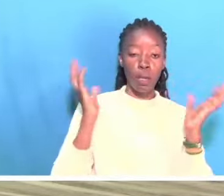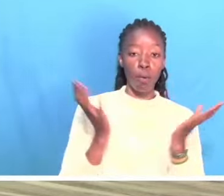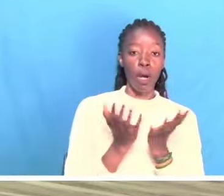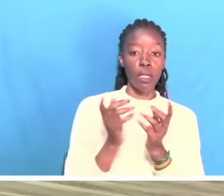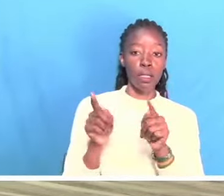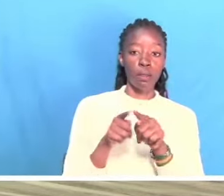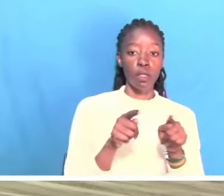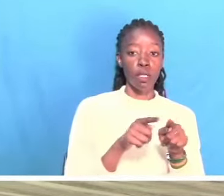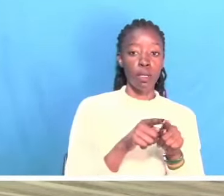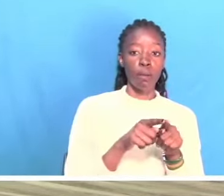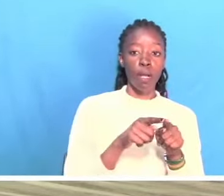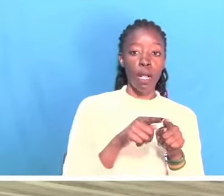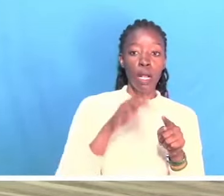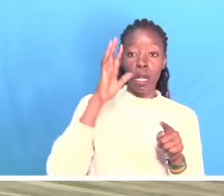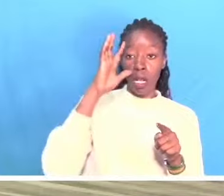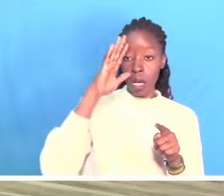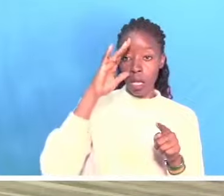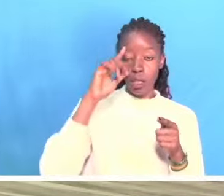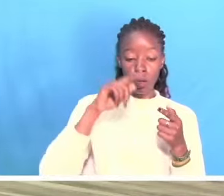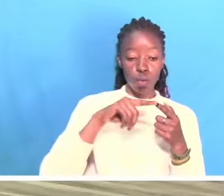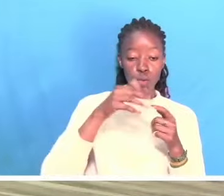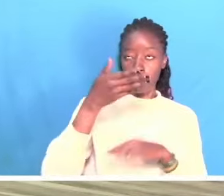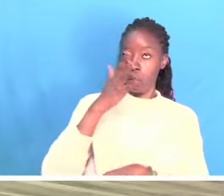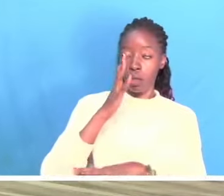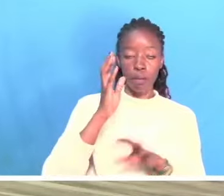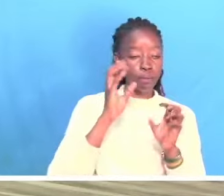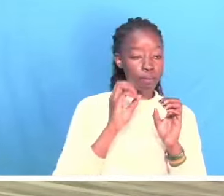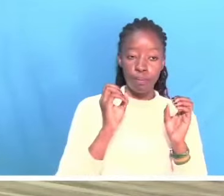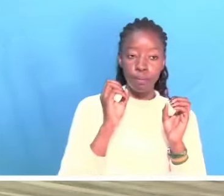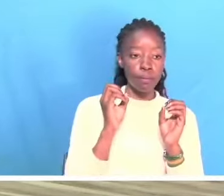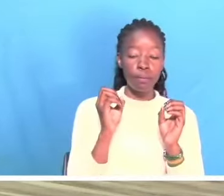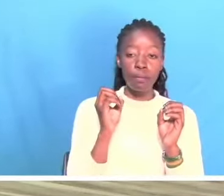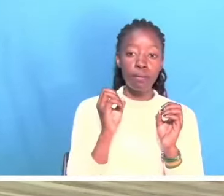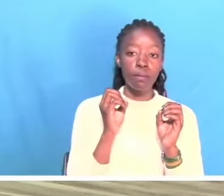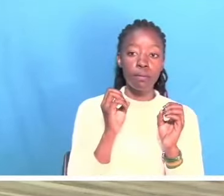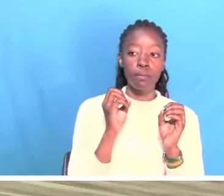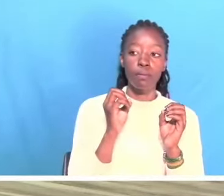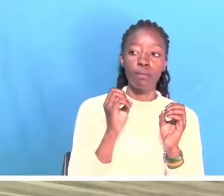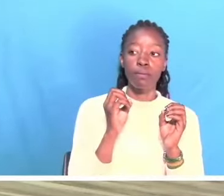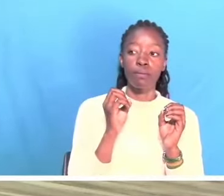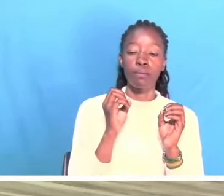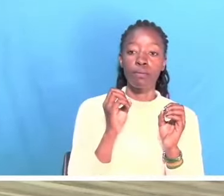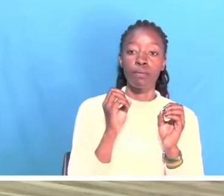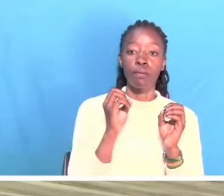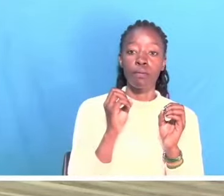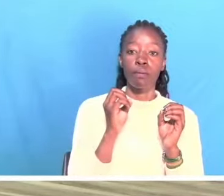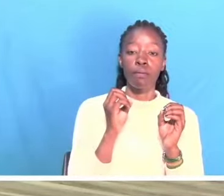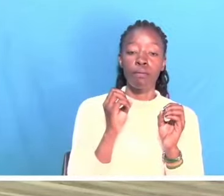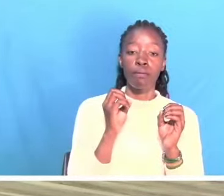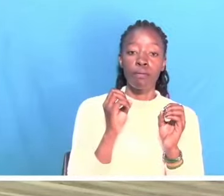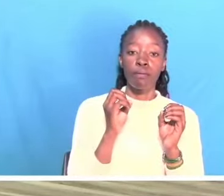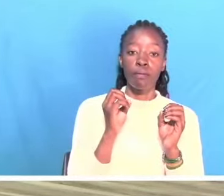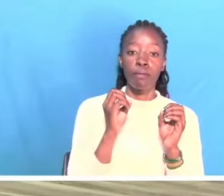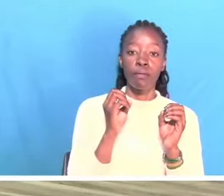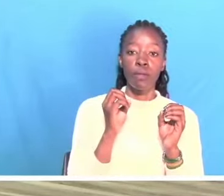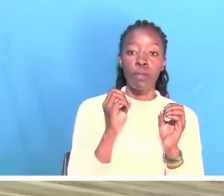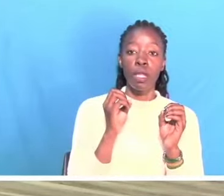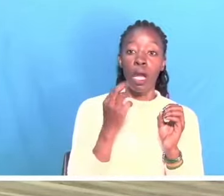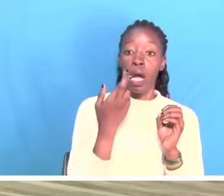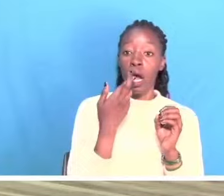you becoming a child of God? Is there any importance? Is there any advantage? Hey, I have 5 minutes to finish. Are you